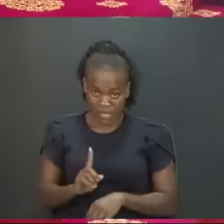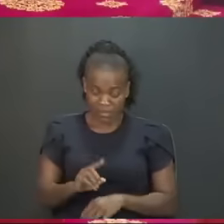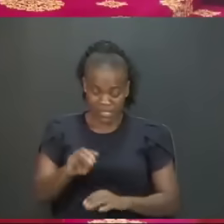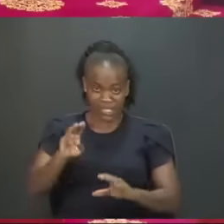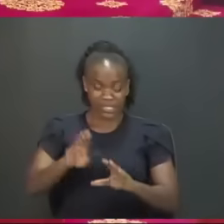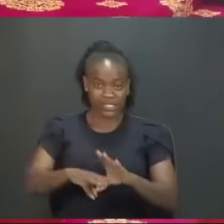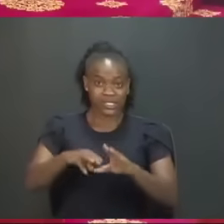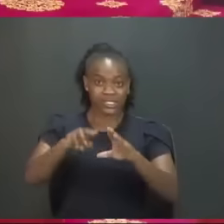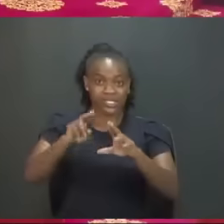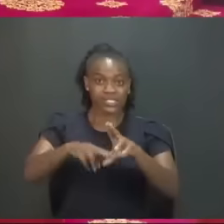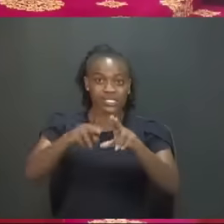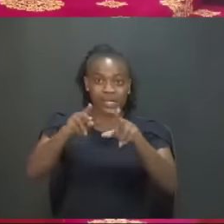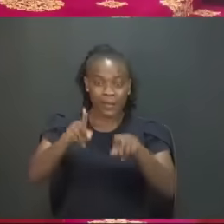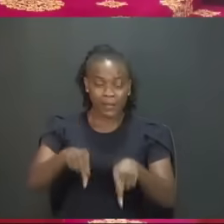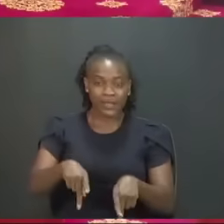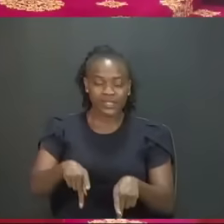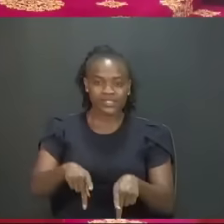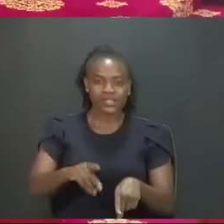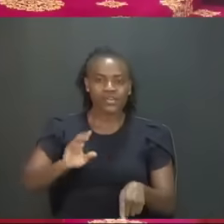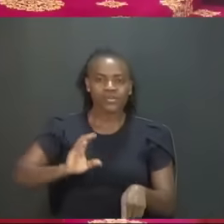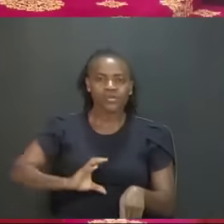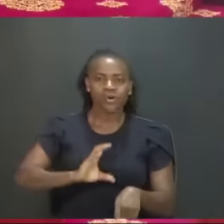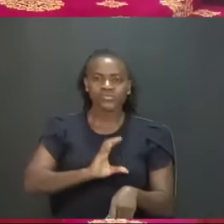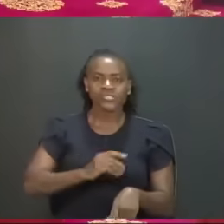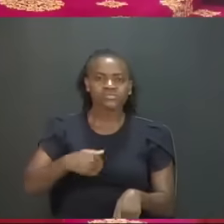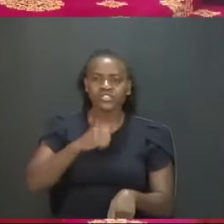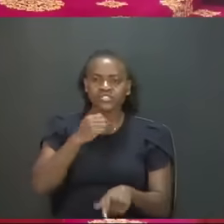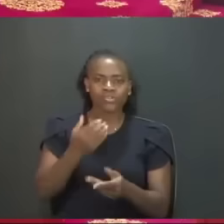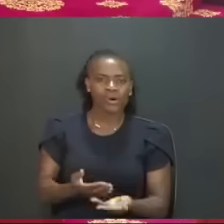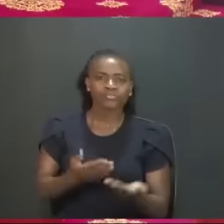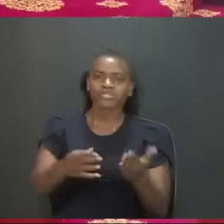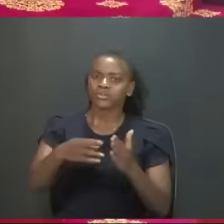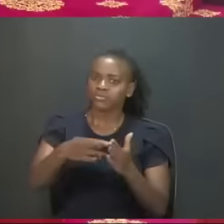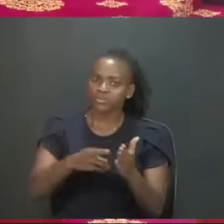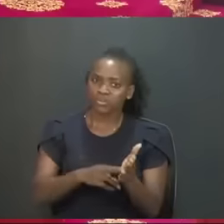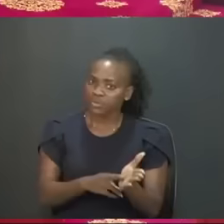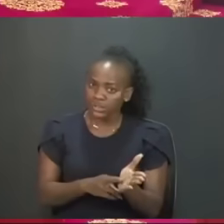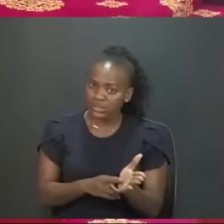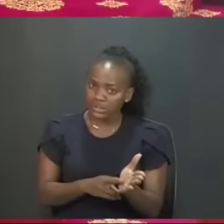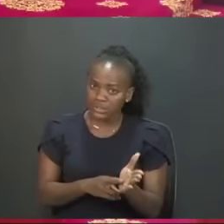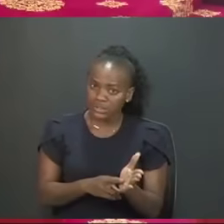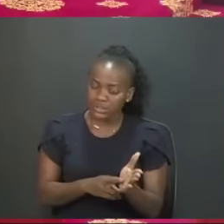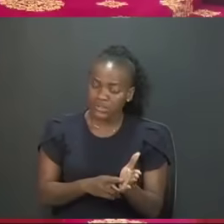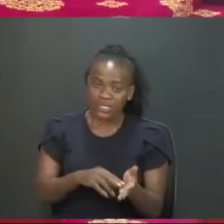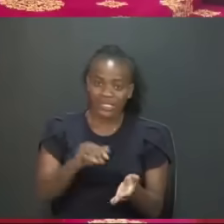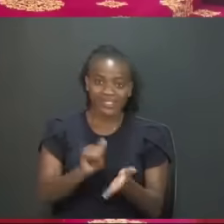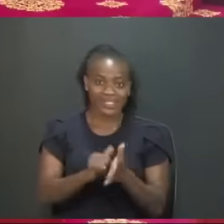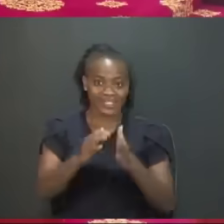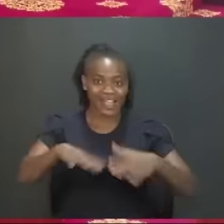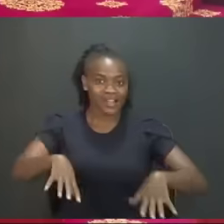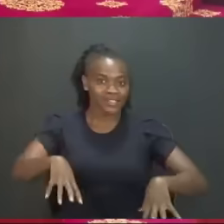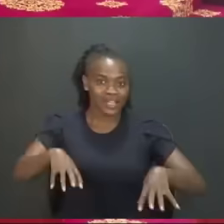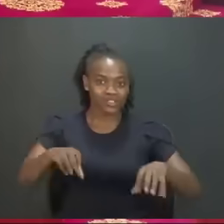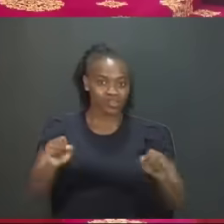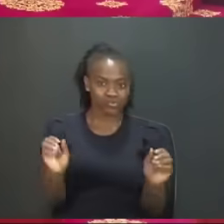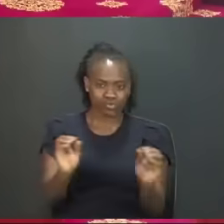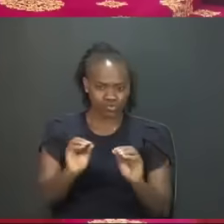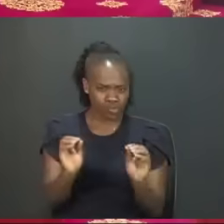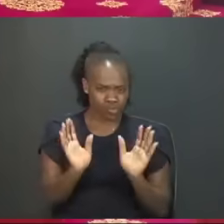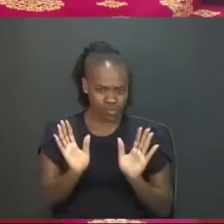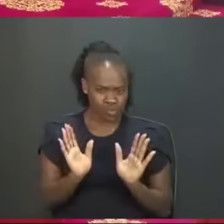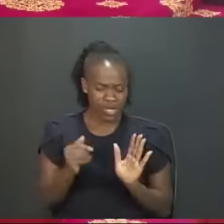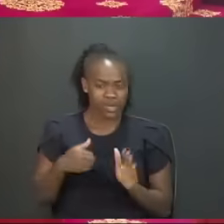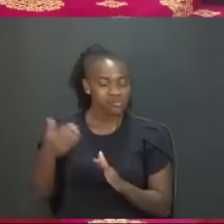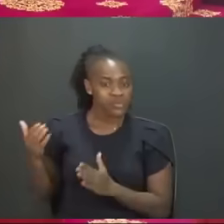of that committee, I am not presenting a report that should be adopted by this House. I am making